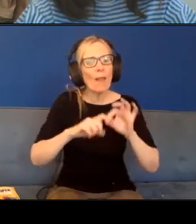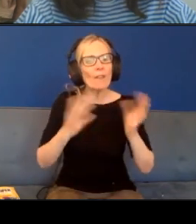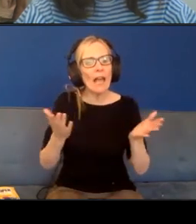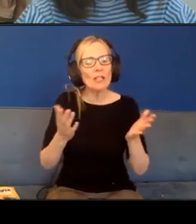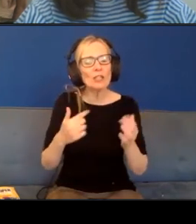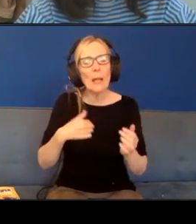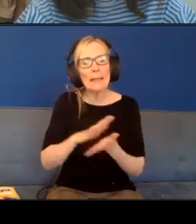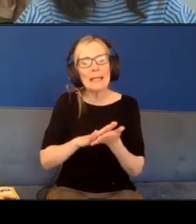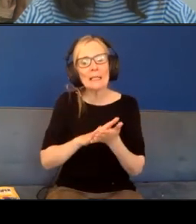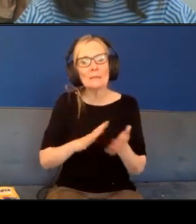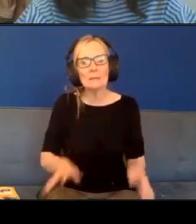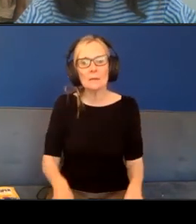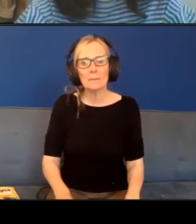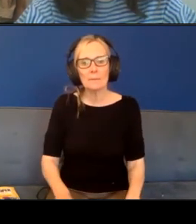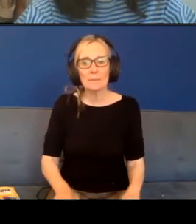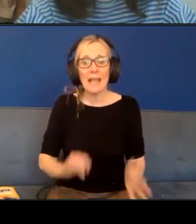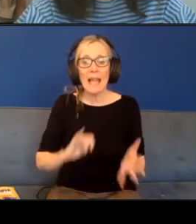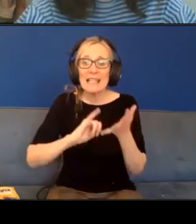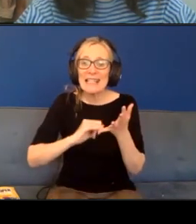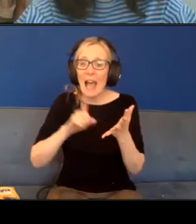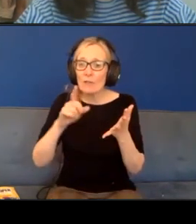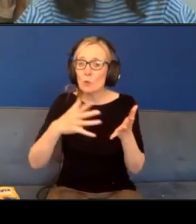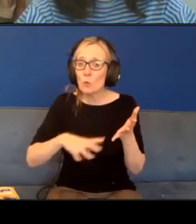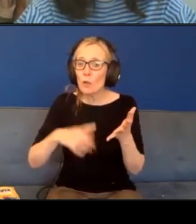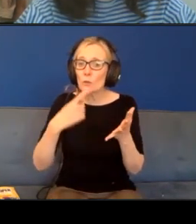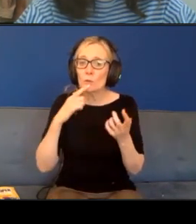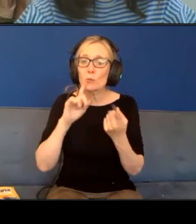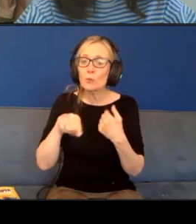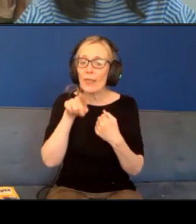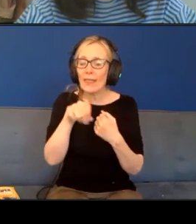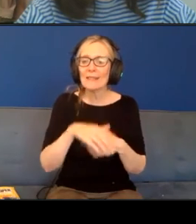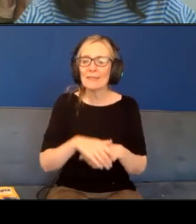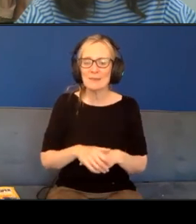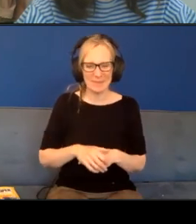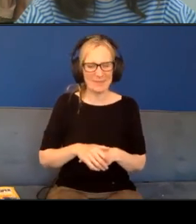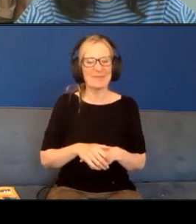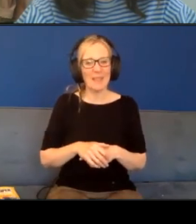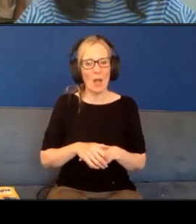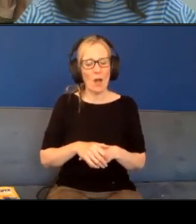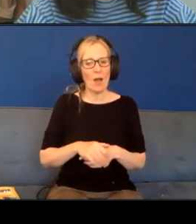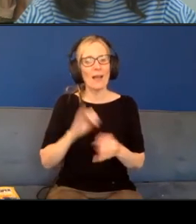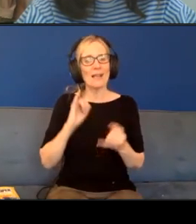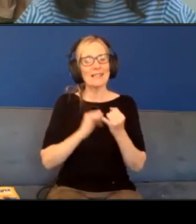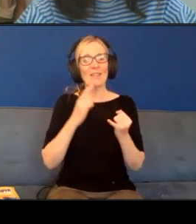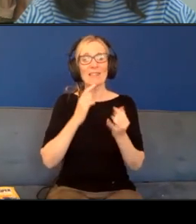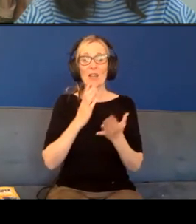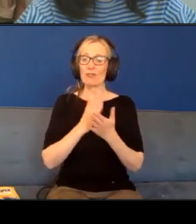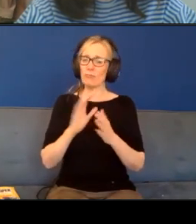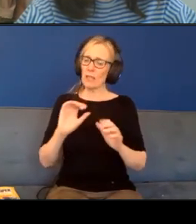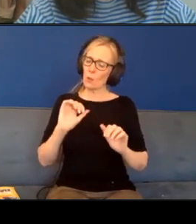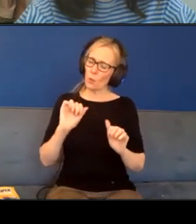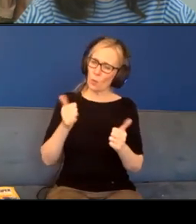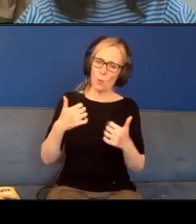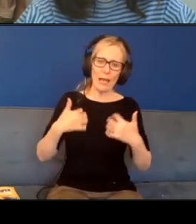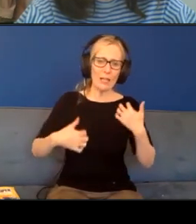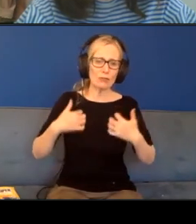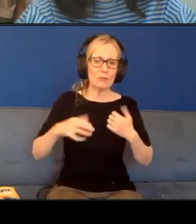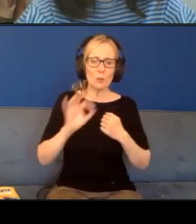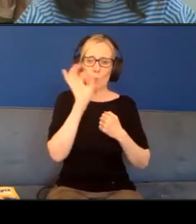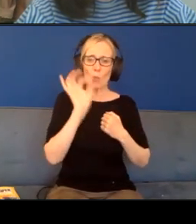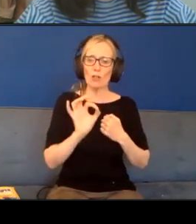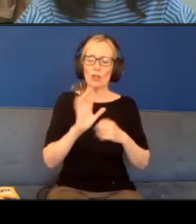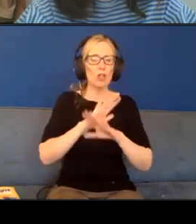meant. Sarah, do you want to pick this one up? Yeah, that's a really interesting question. It's not my area of expertise, but I can certainly point people